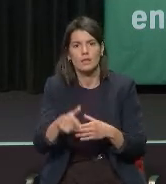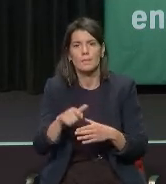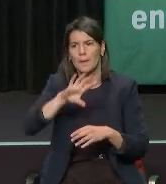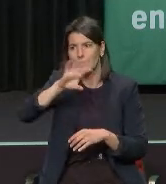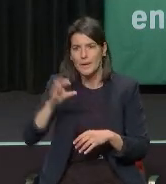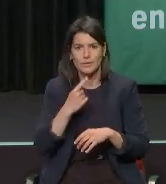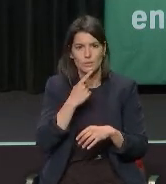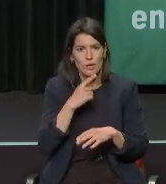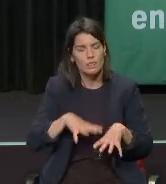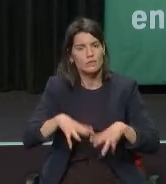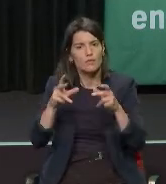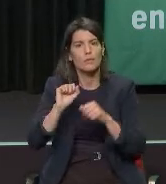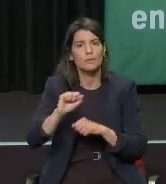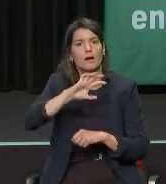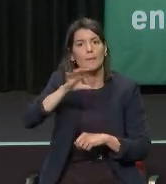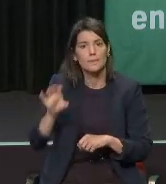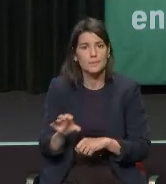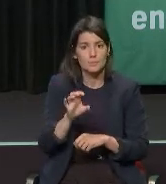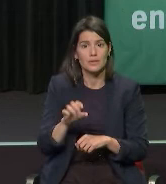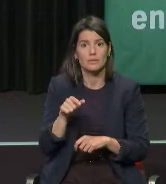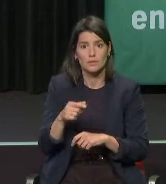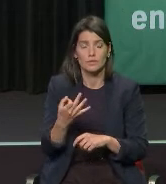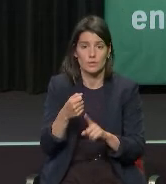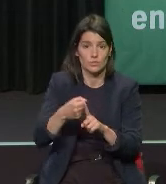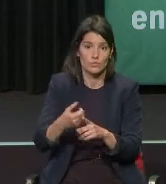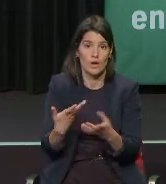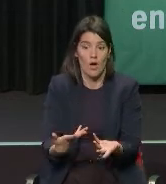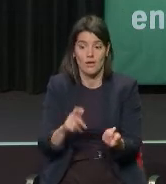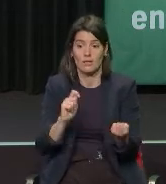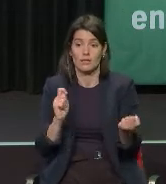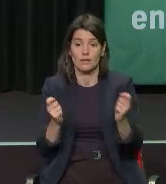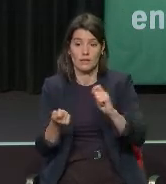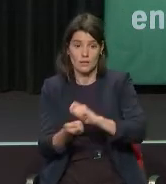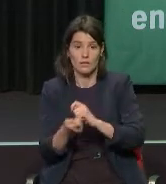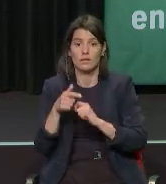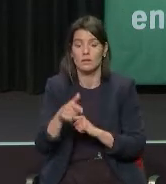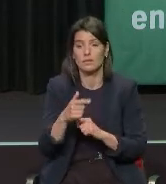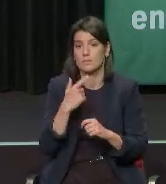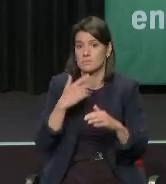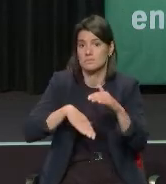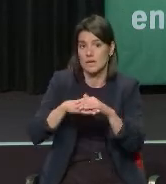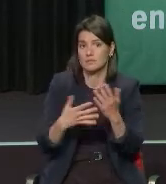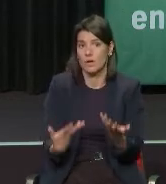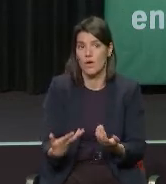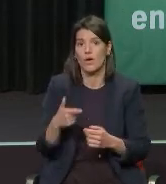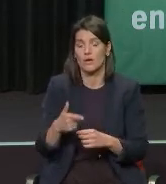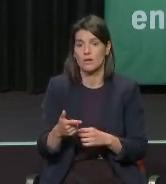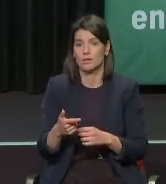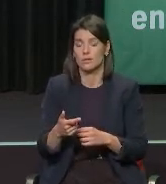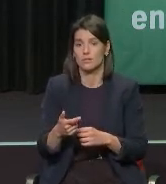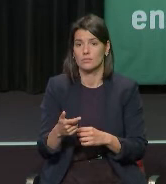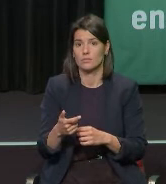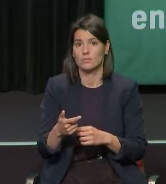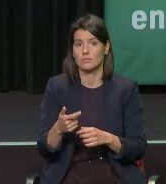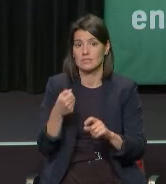countries, which are the countries that are facing this transition to the enhanced transparency framework, so have a